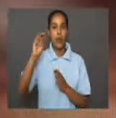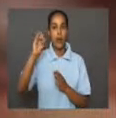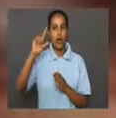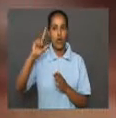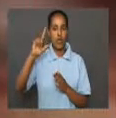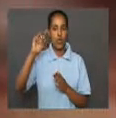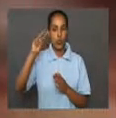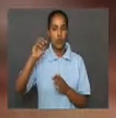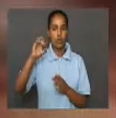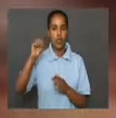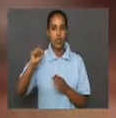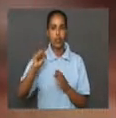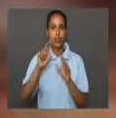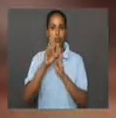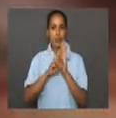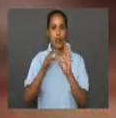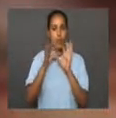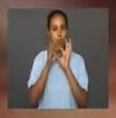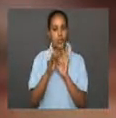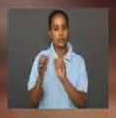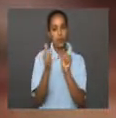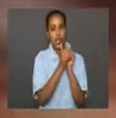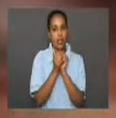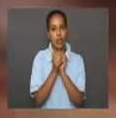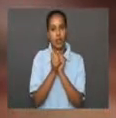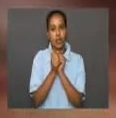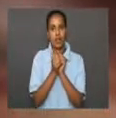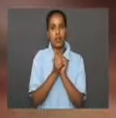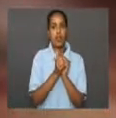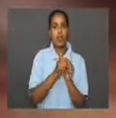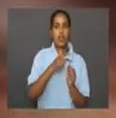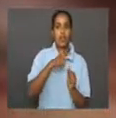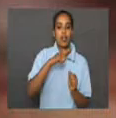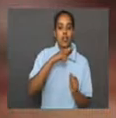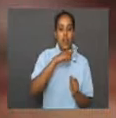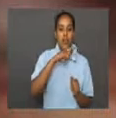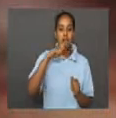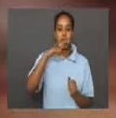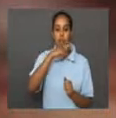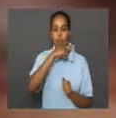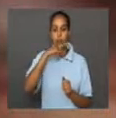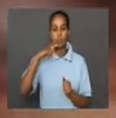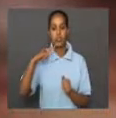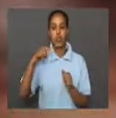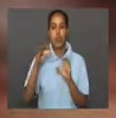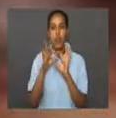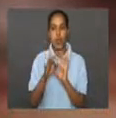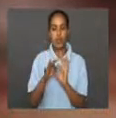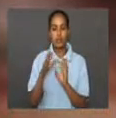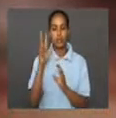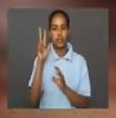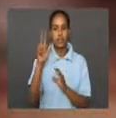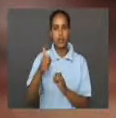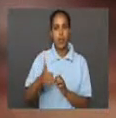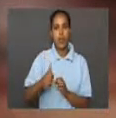monosaccharide units that have been bonded together by glycosidic bonds. The